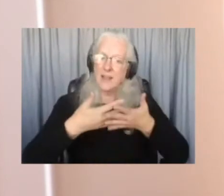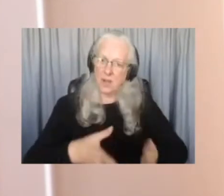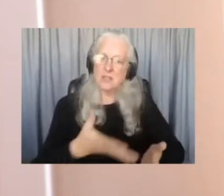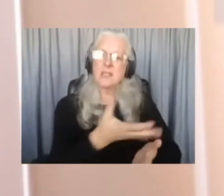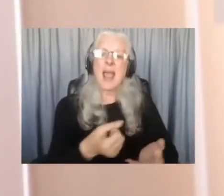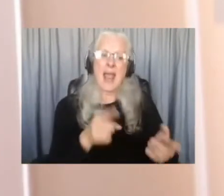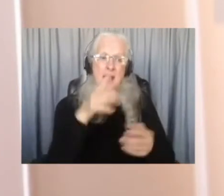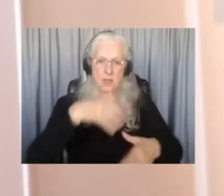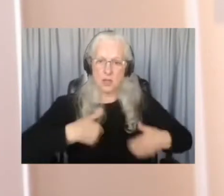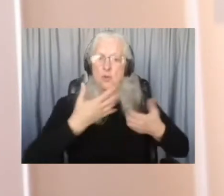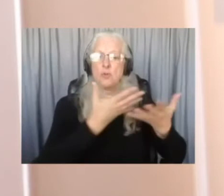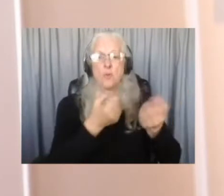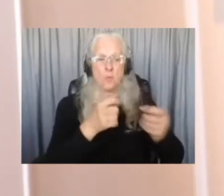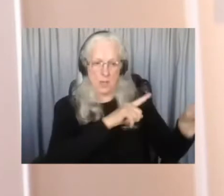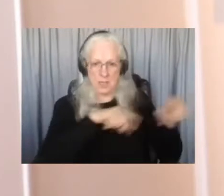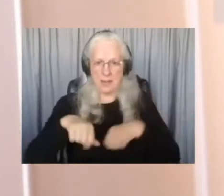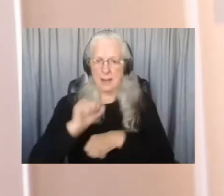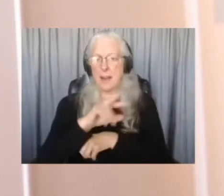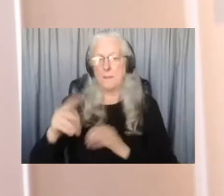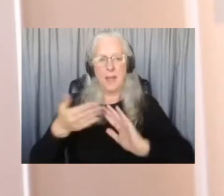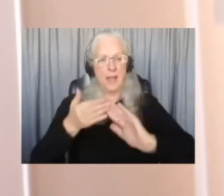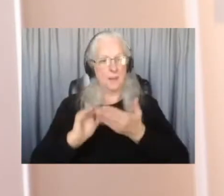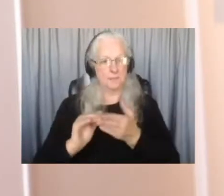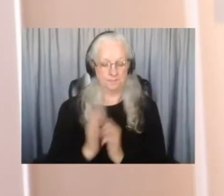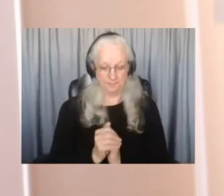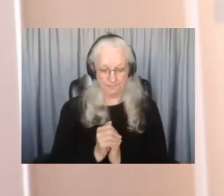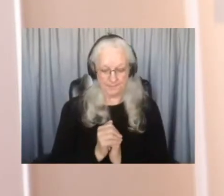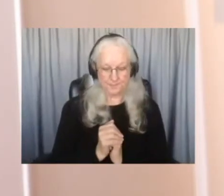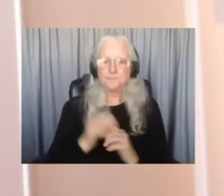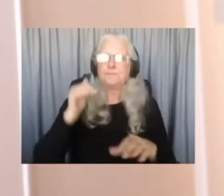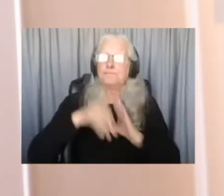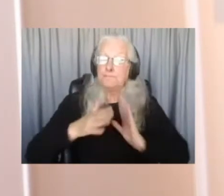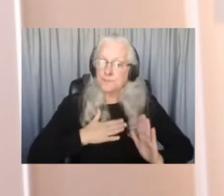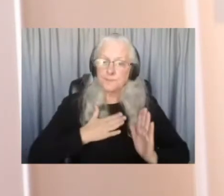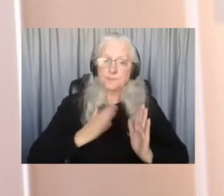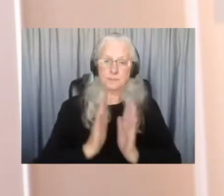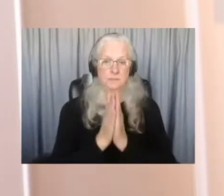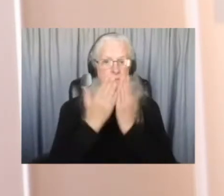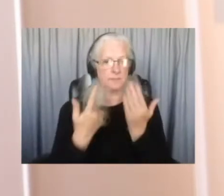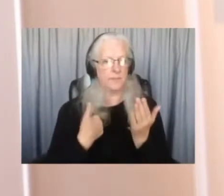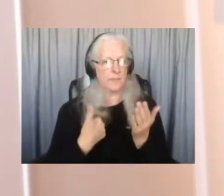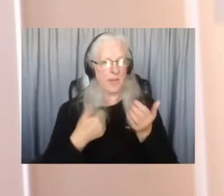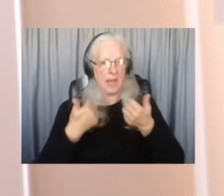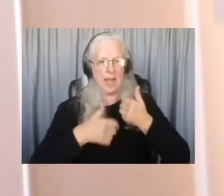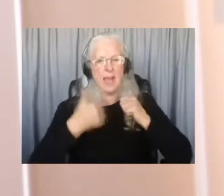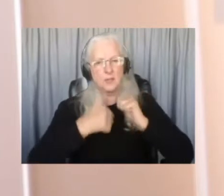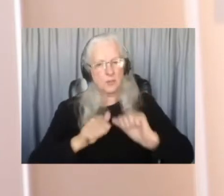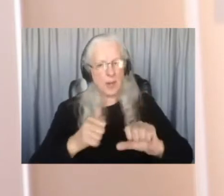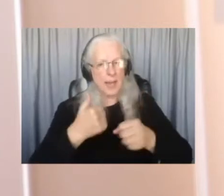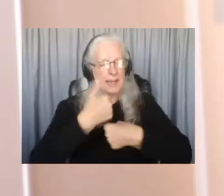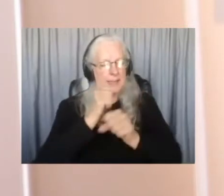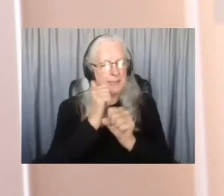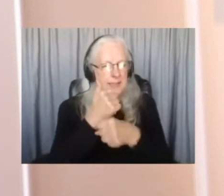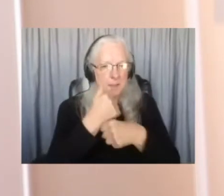earth. In my books, I try to demystify the language.